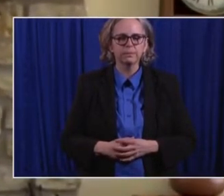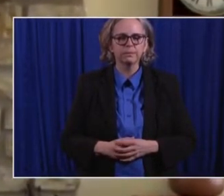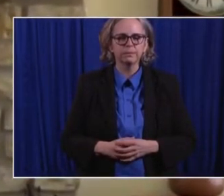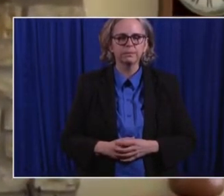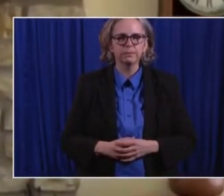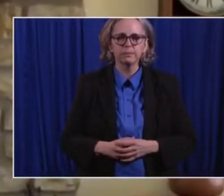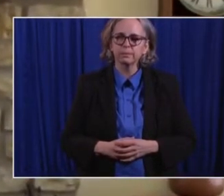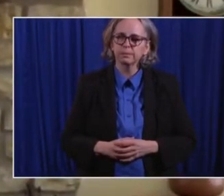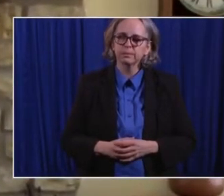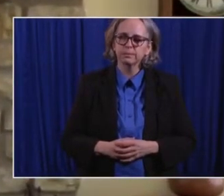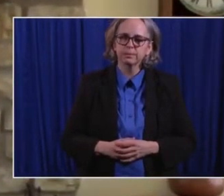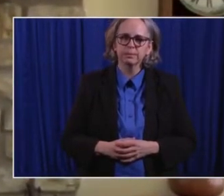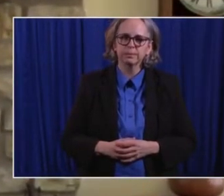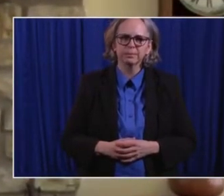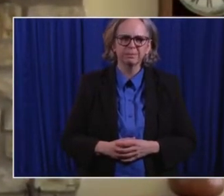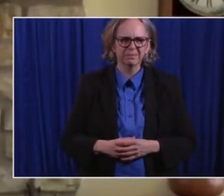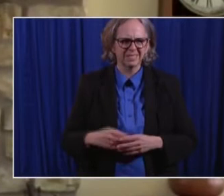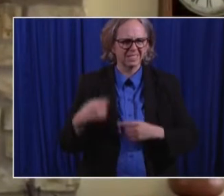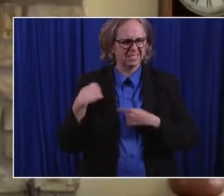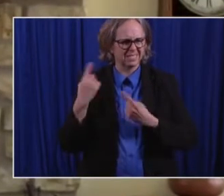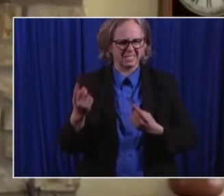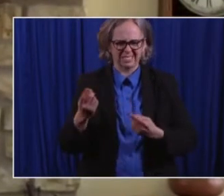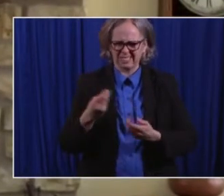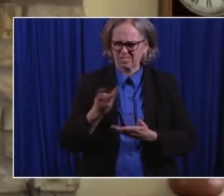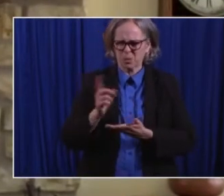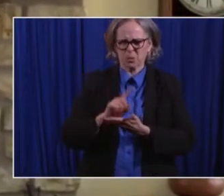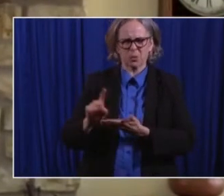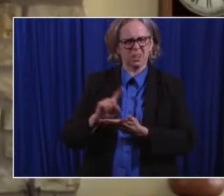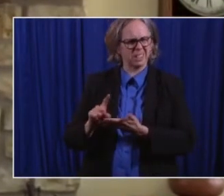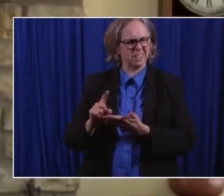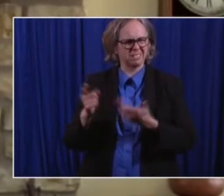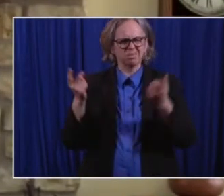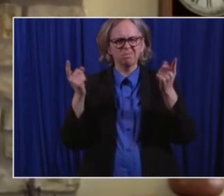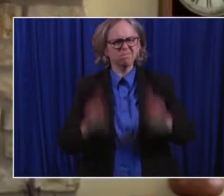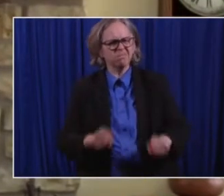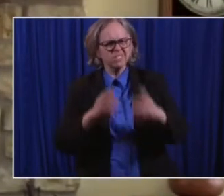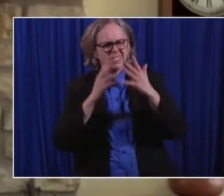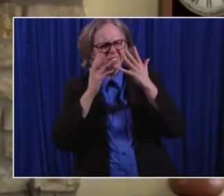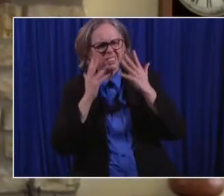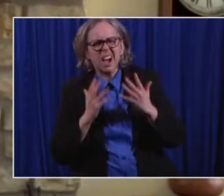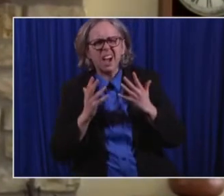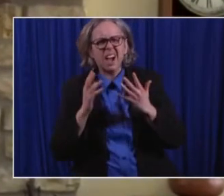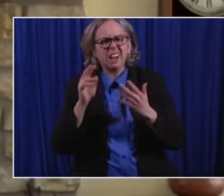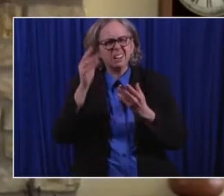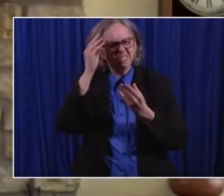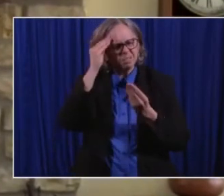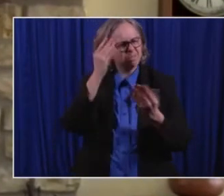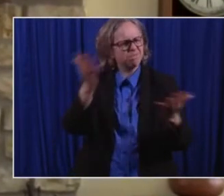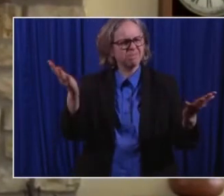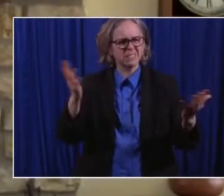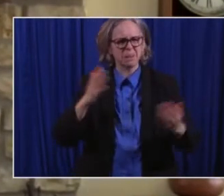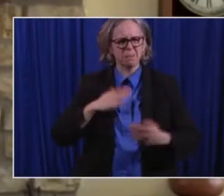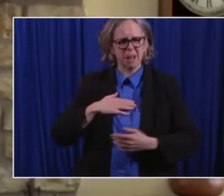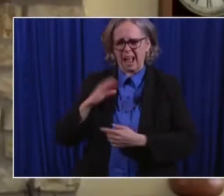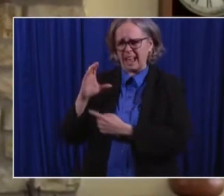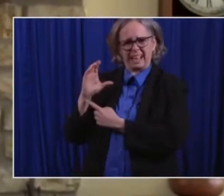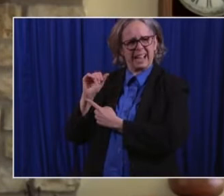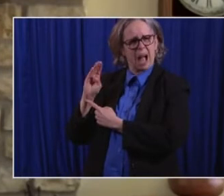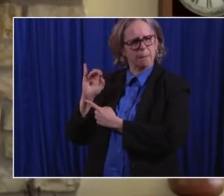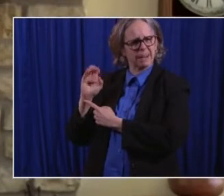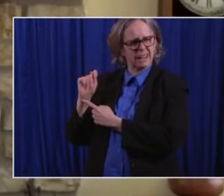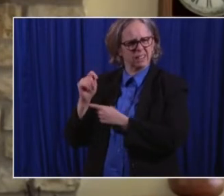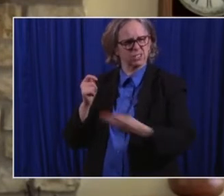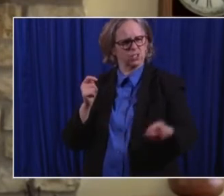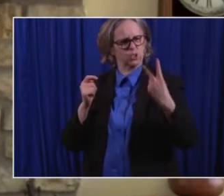Sadly, in the last several weeks, two fathers of members of our cabinet have died. I want to take a moment today